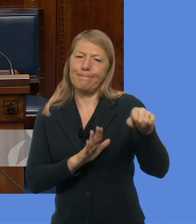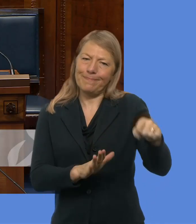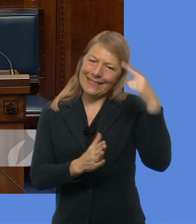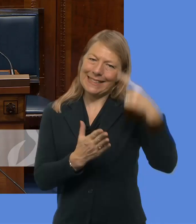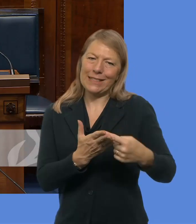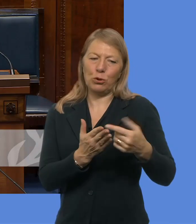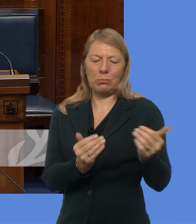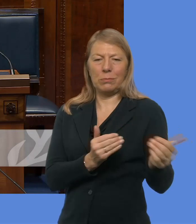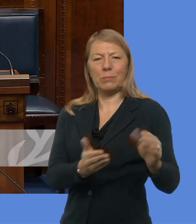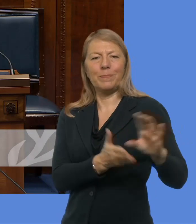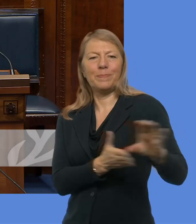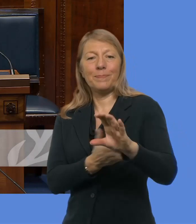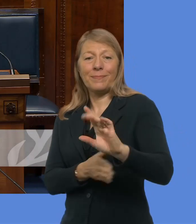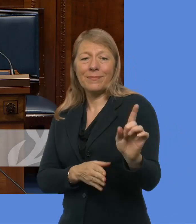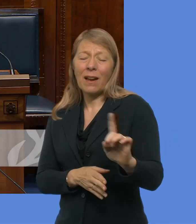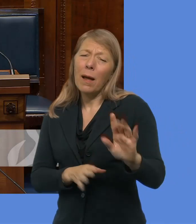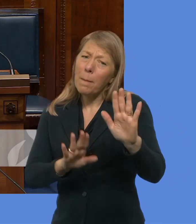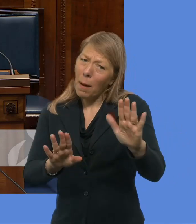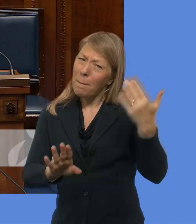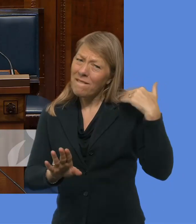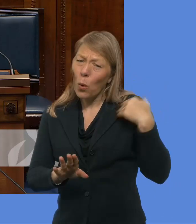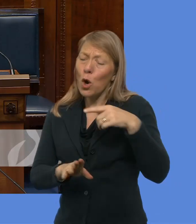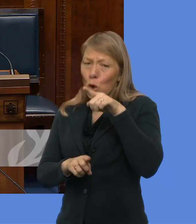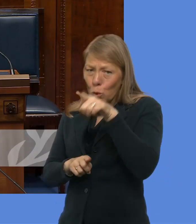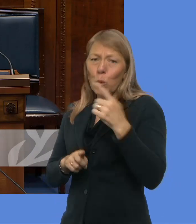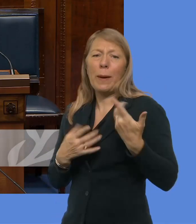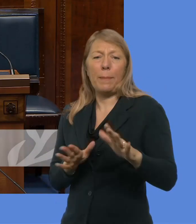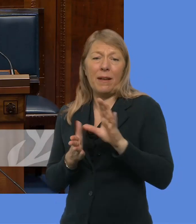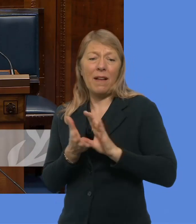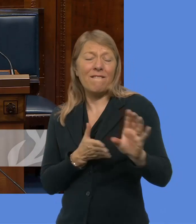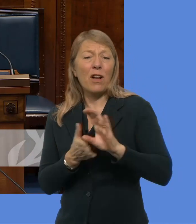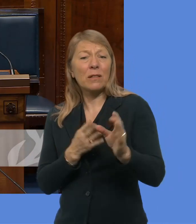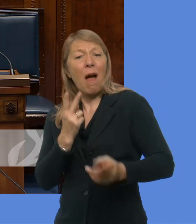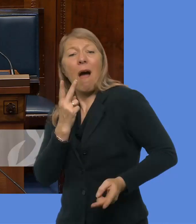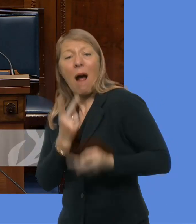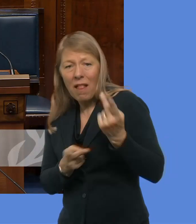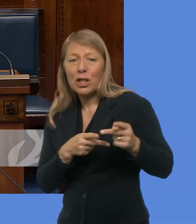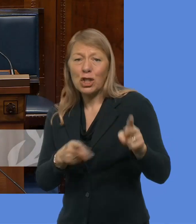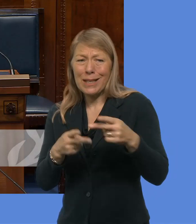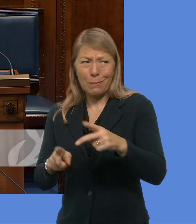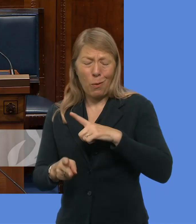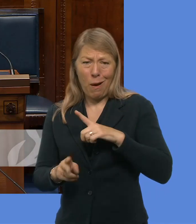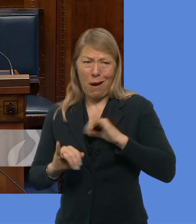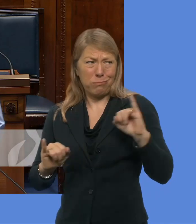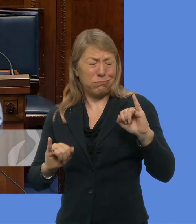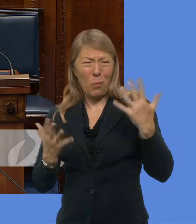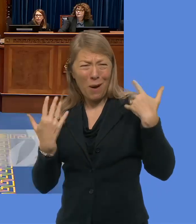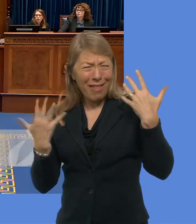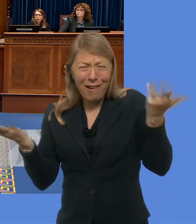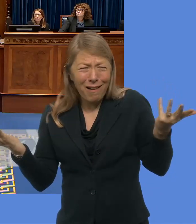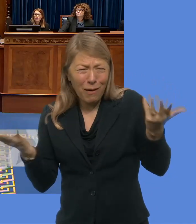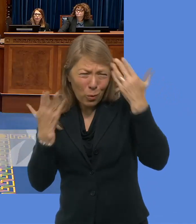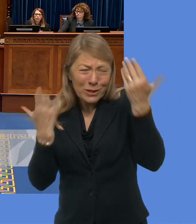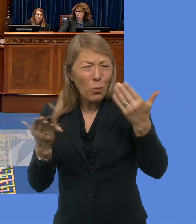other financial schemes for those impacted by flooding and other issues. Maybe you could give us a bit of a flavour of those previous schemes, please.